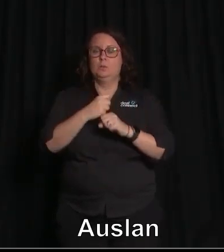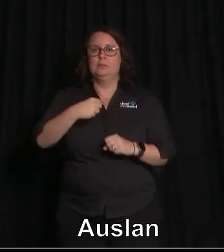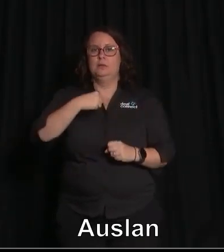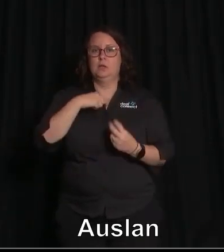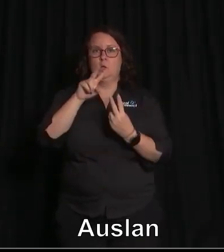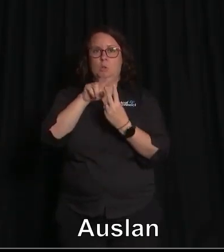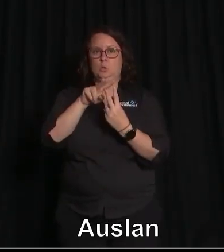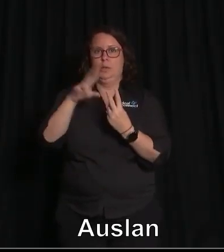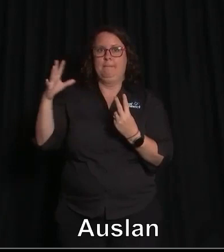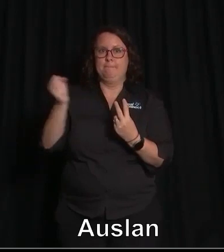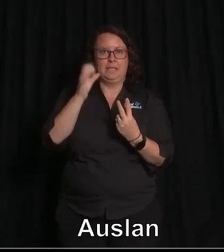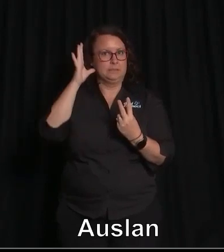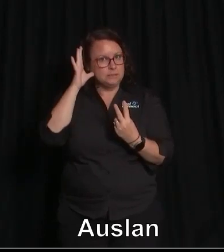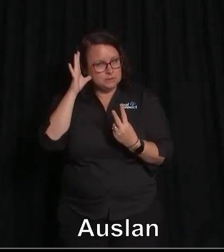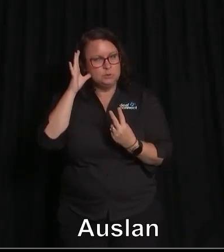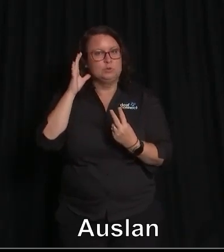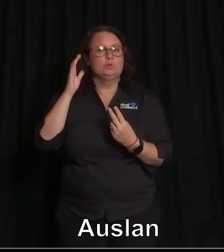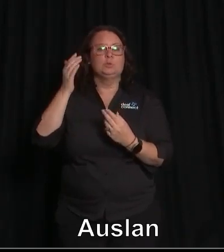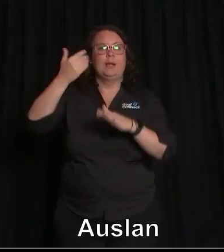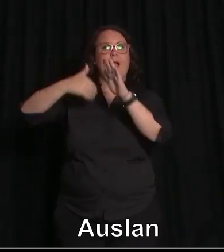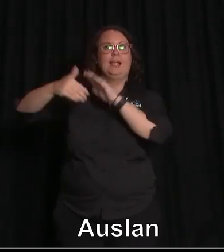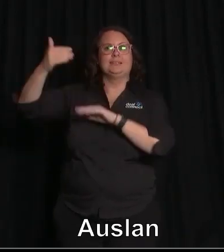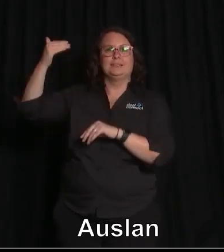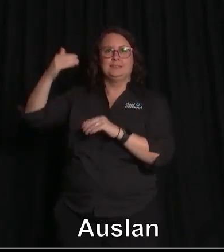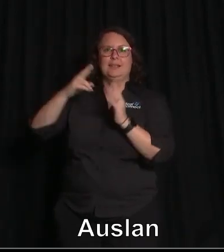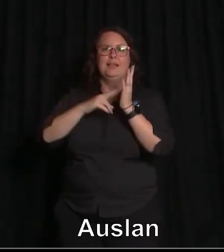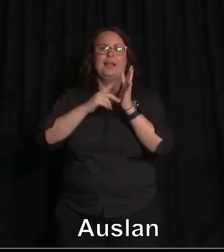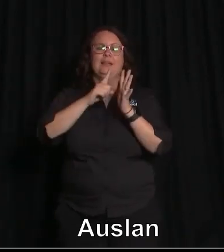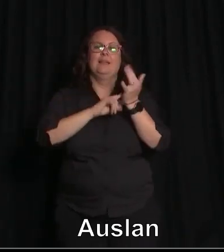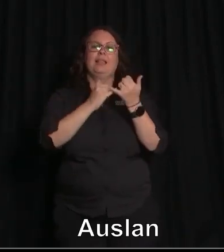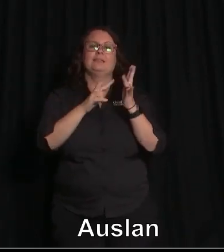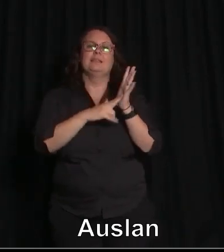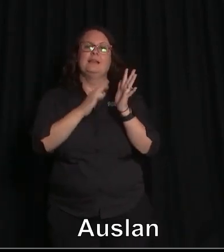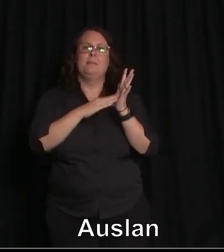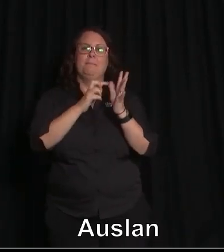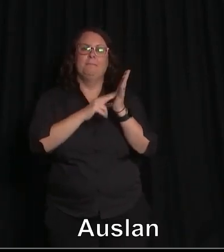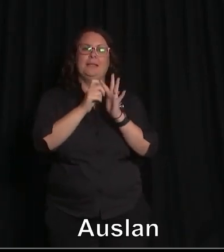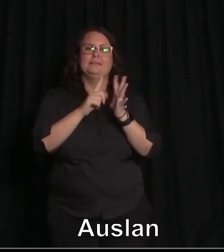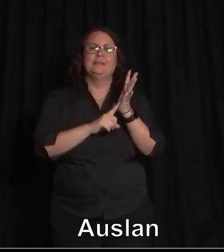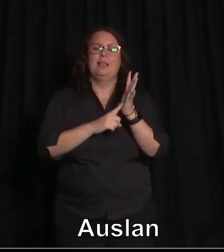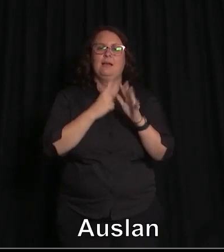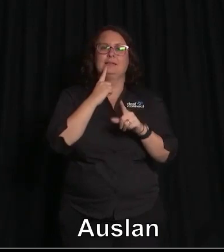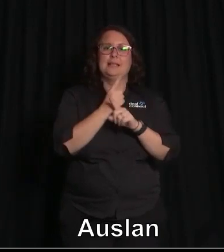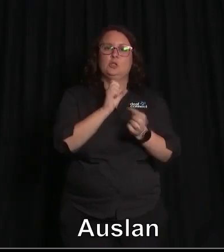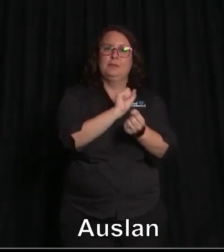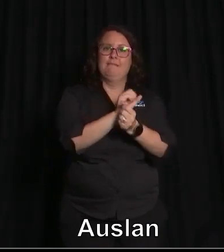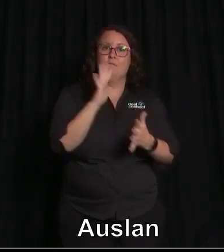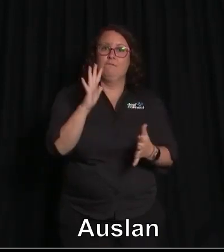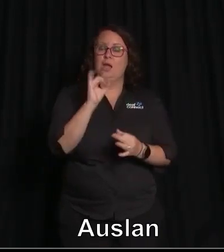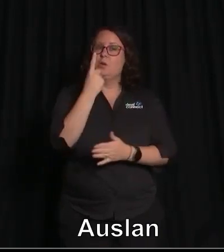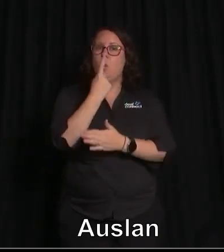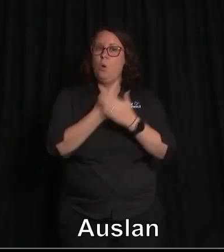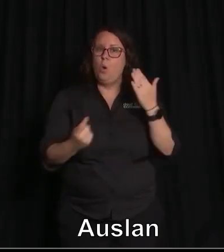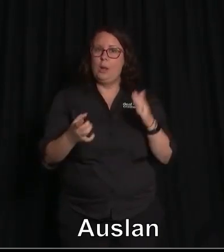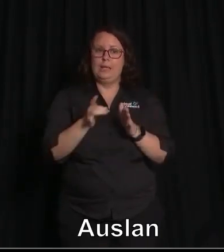2 must-listen-to ancestors. Nelson Mandela said, to be free is not merely to cast